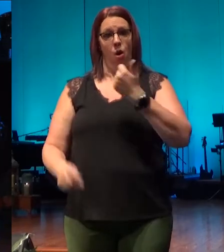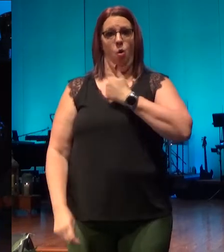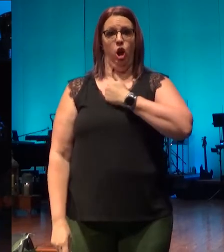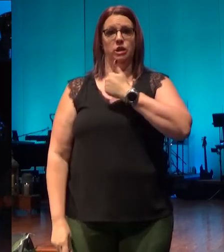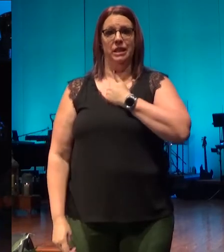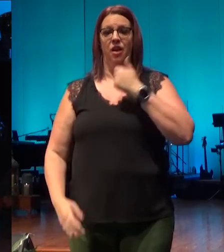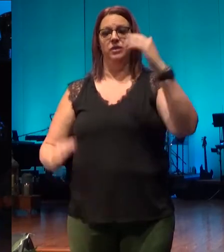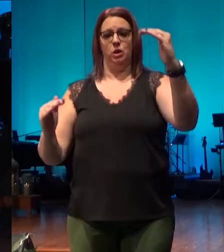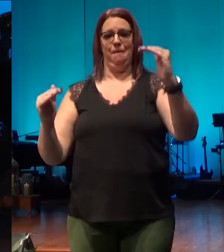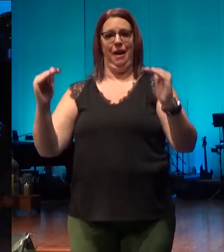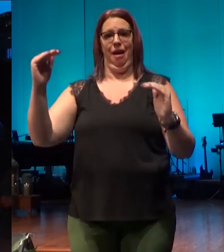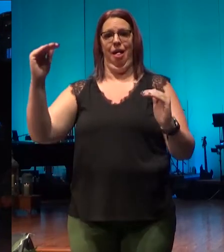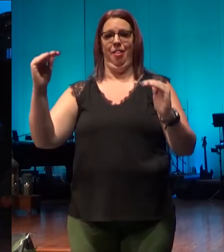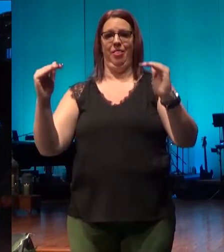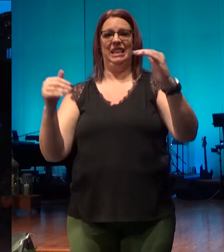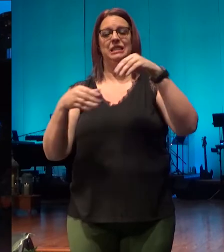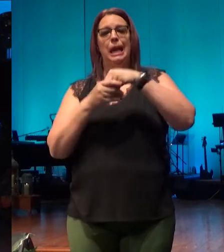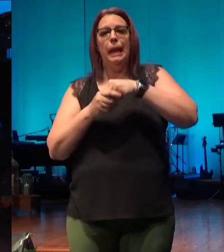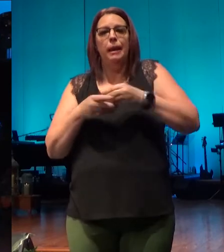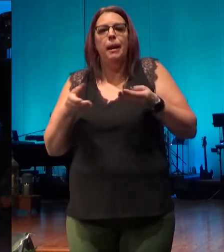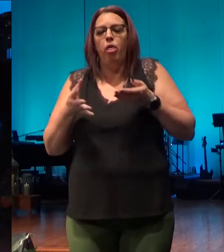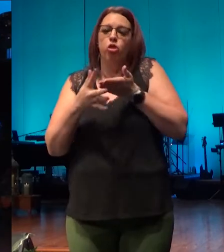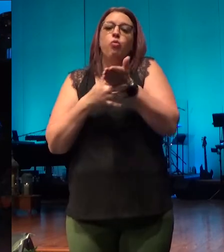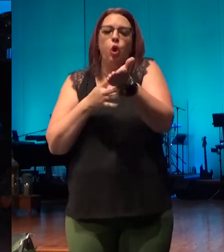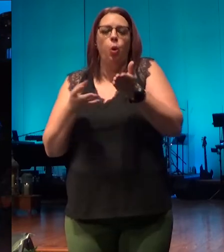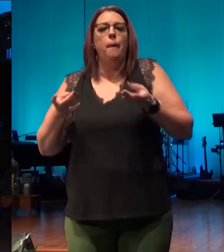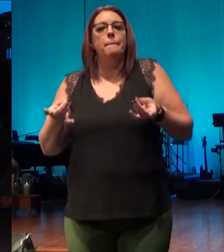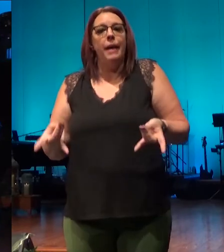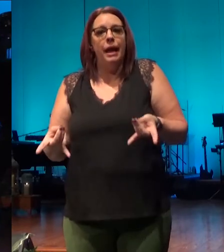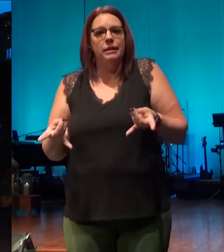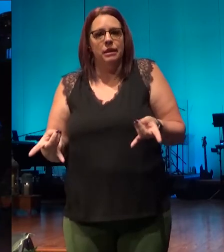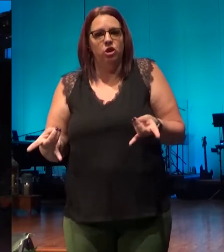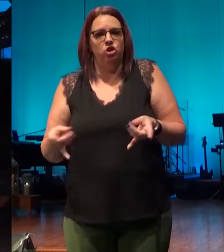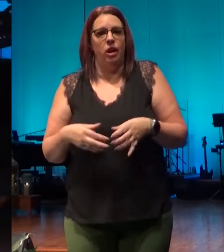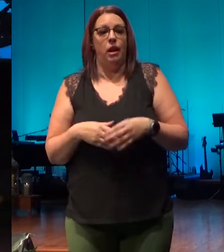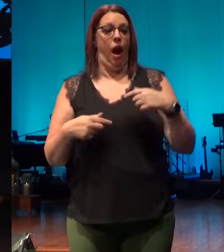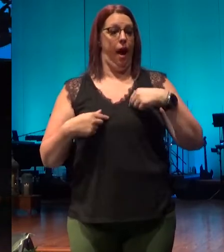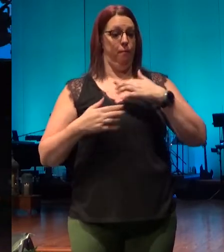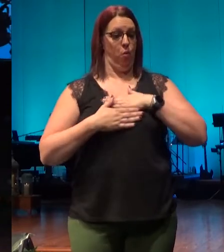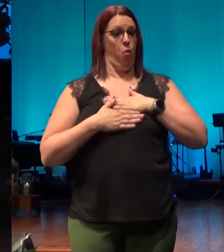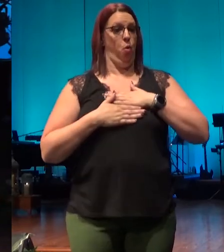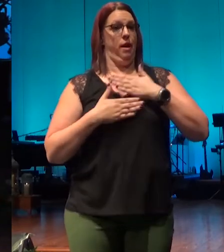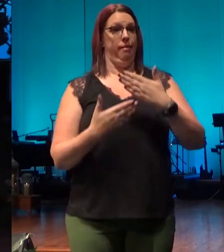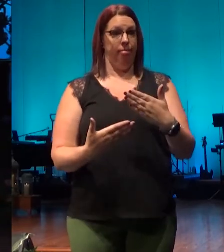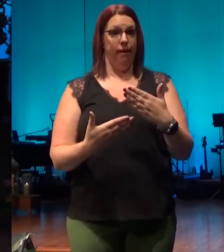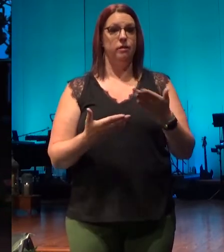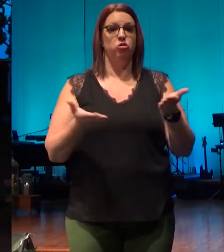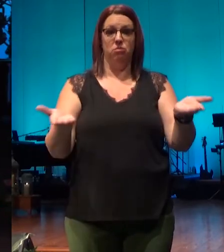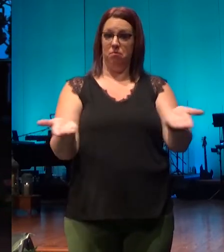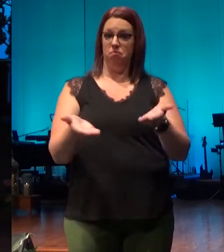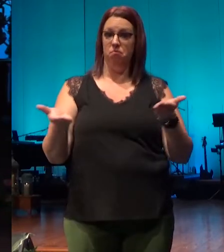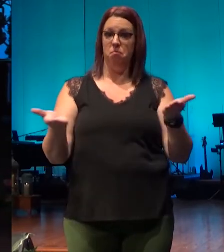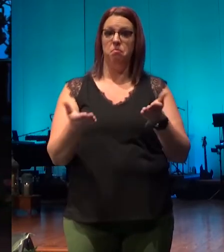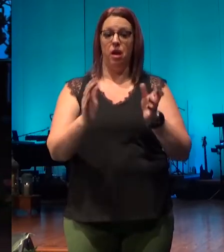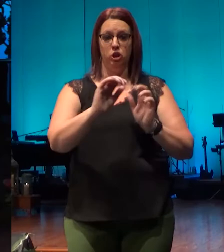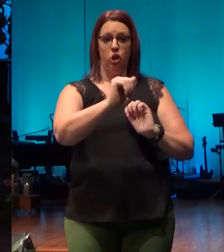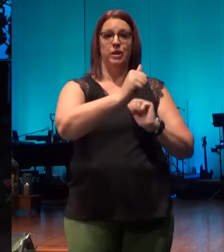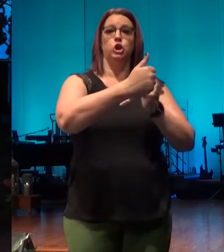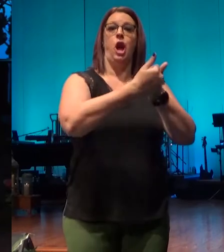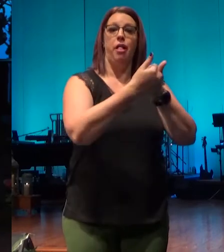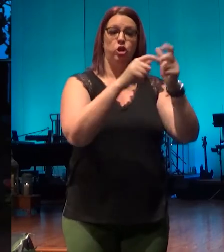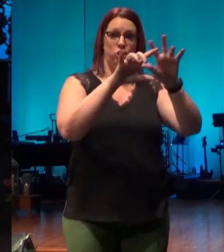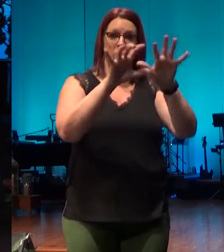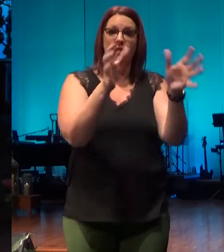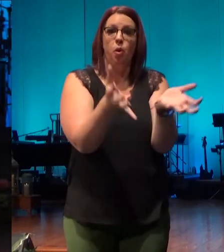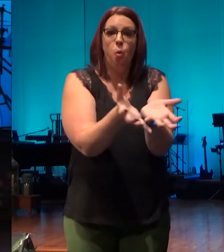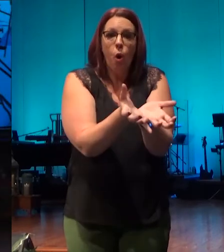out, almost in a meditative fashion. I'm willing to be present to the challenges that we're facing on the planet, but I'm also